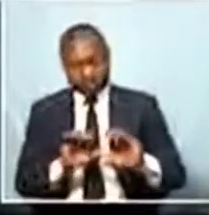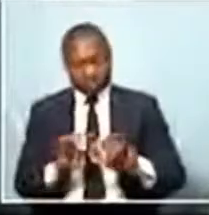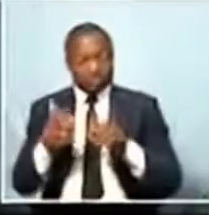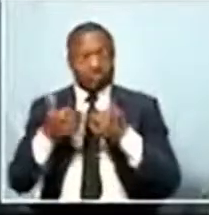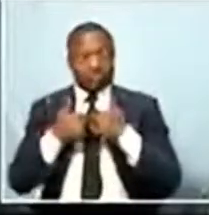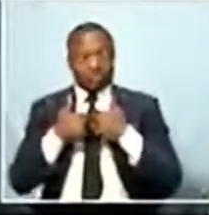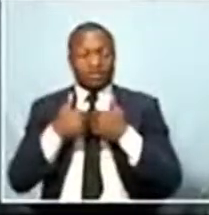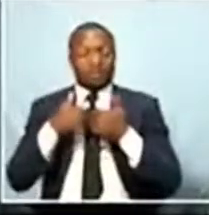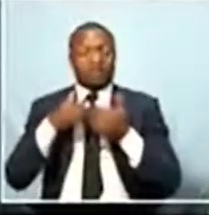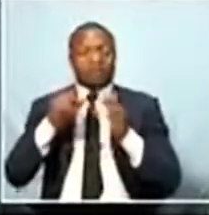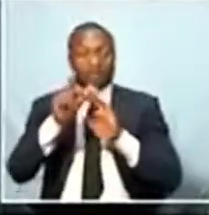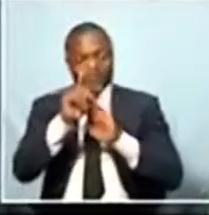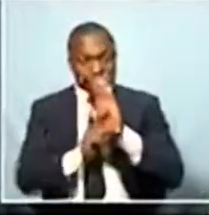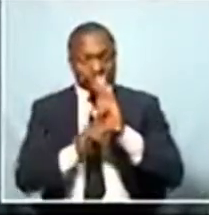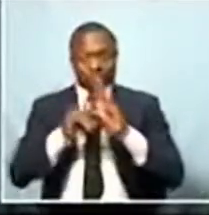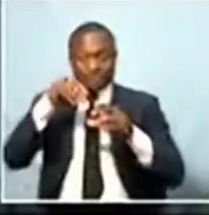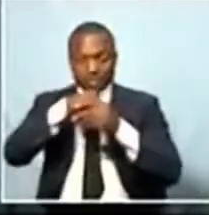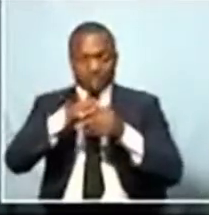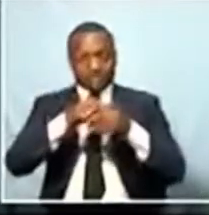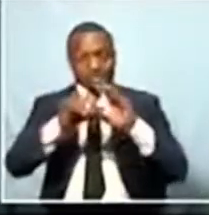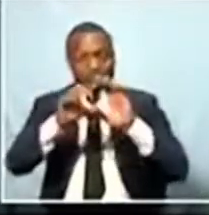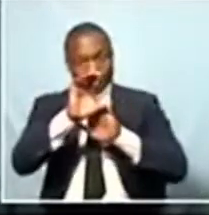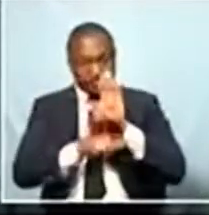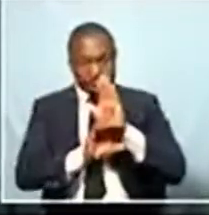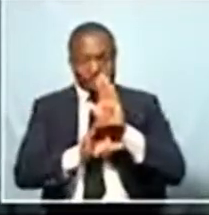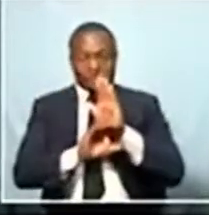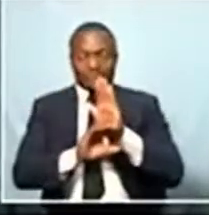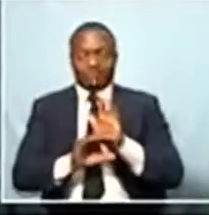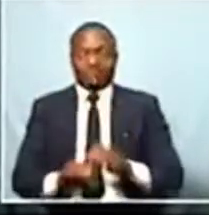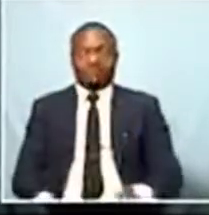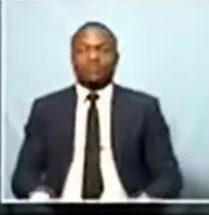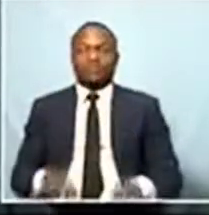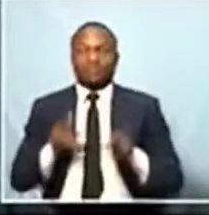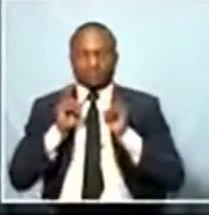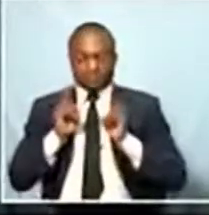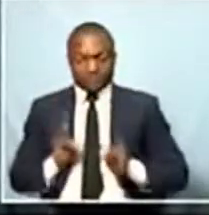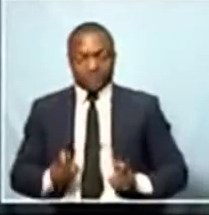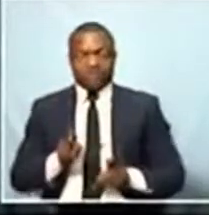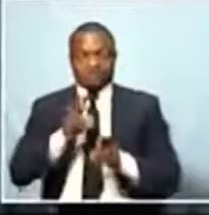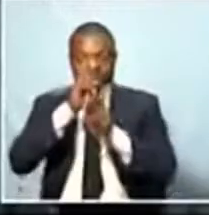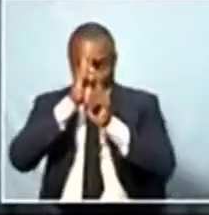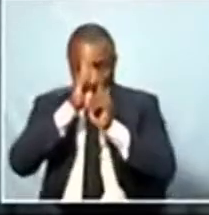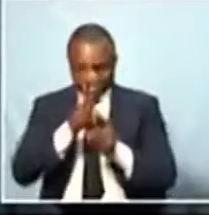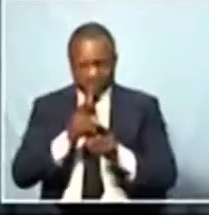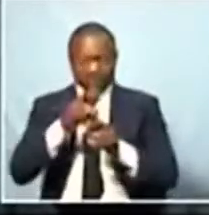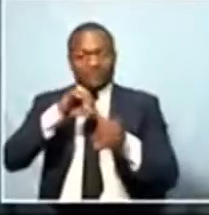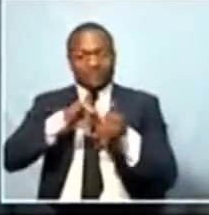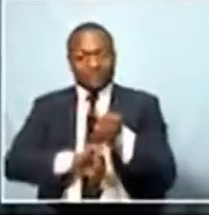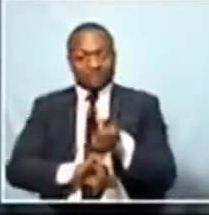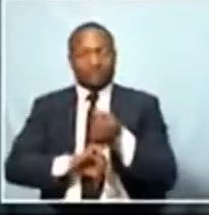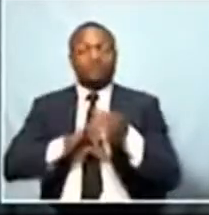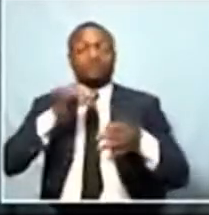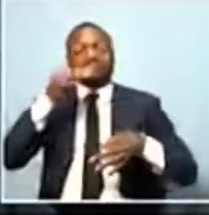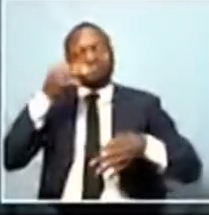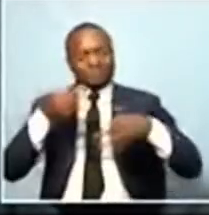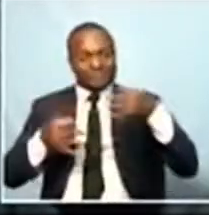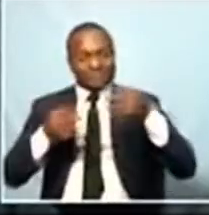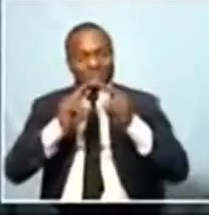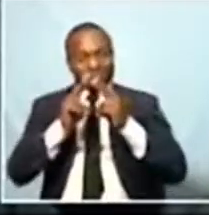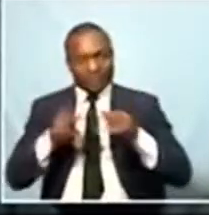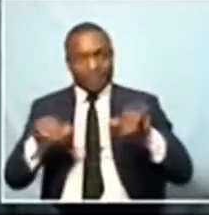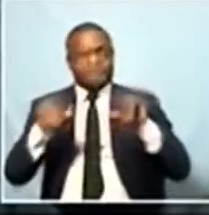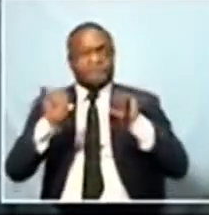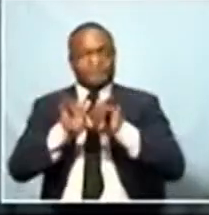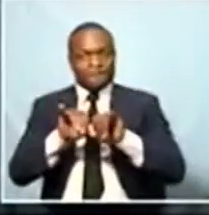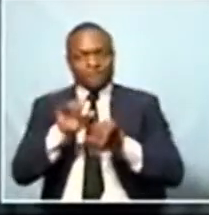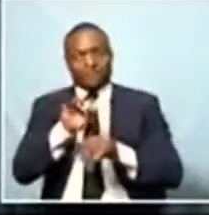guiding principles in the Constitution, at the center of which is human dignity and social justice, which is cardinal when it comes